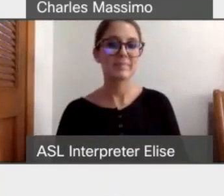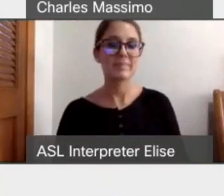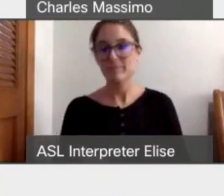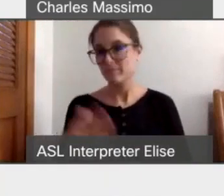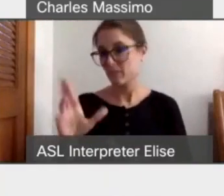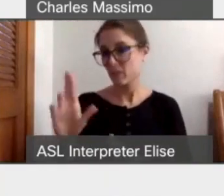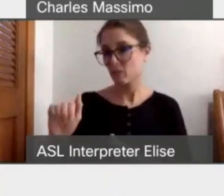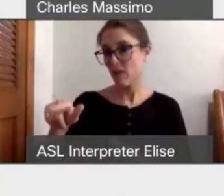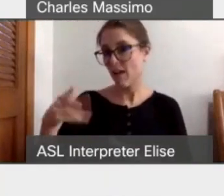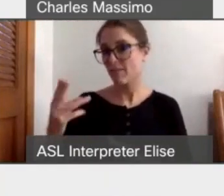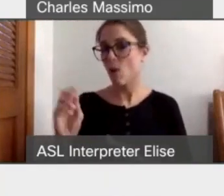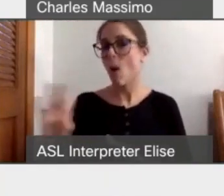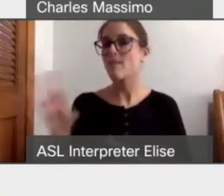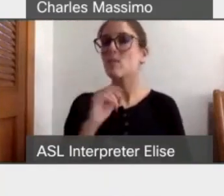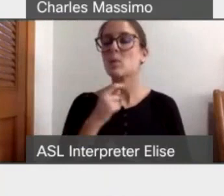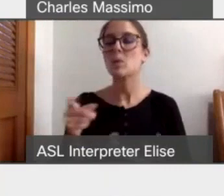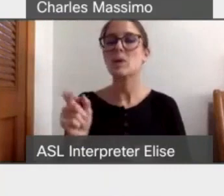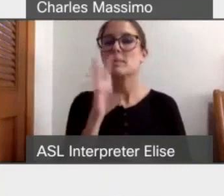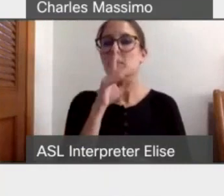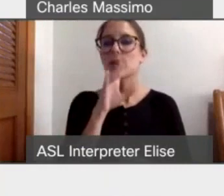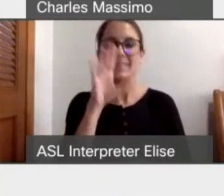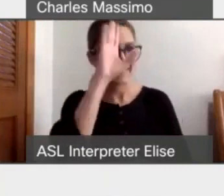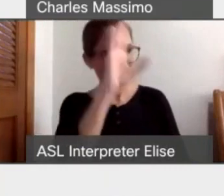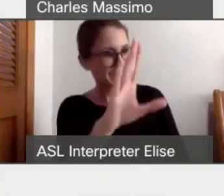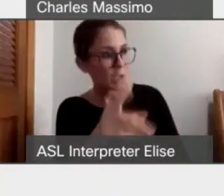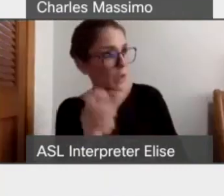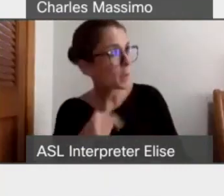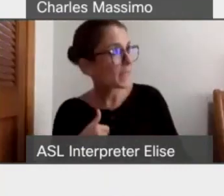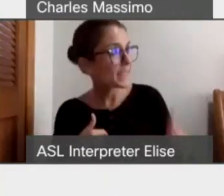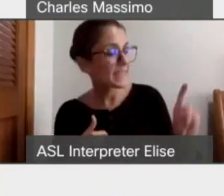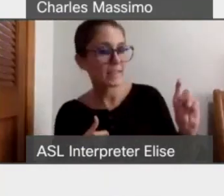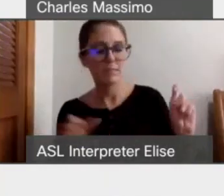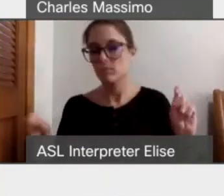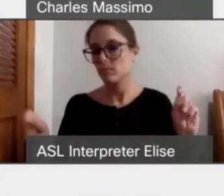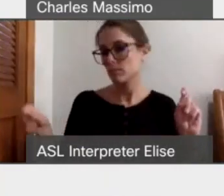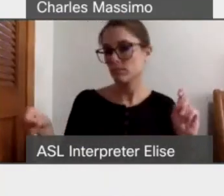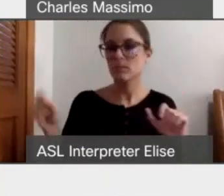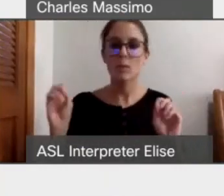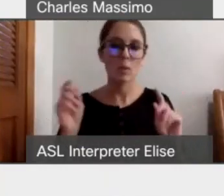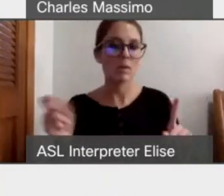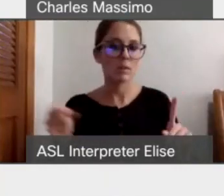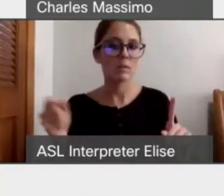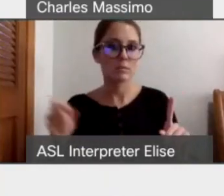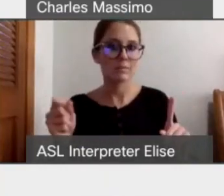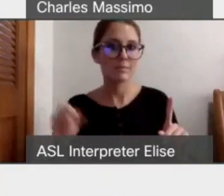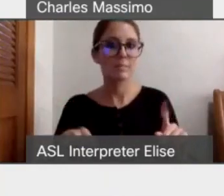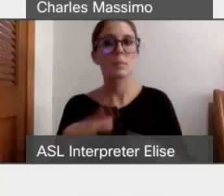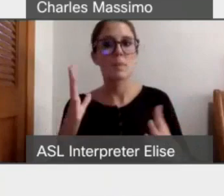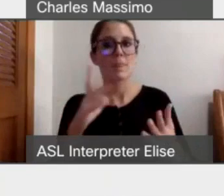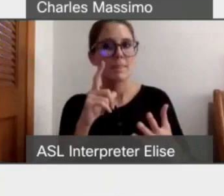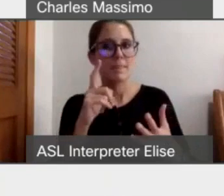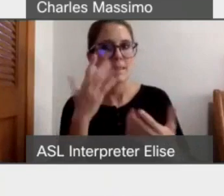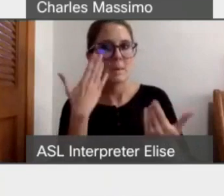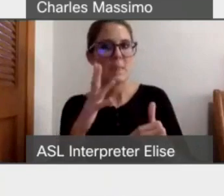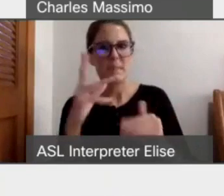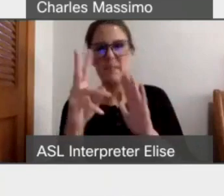Ralph, you're unmuted and you can speak. Okay, yes, hi, can you guys hear me? We can. Okay, yeah, I'm not bothering with the video. I'm not sure if it'll work